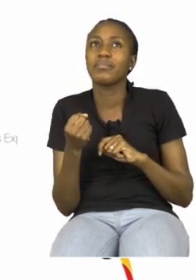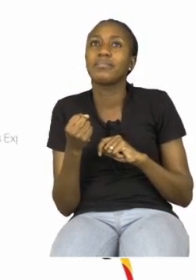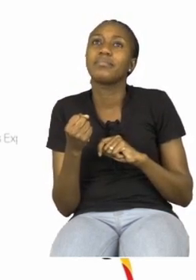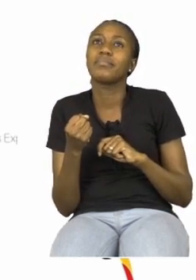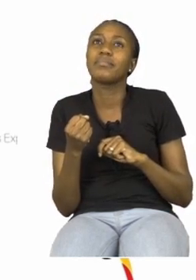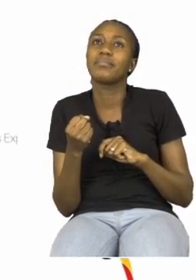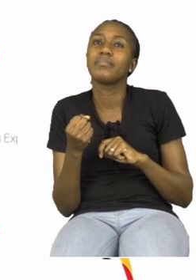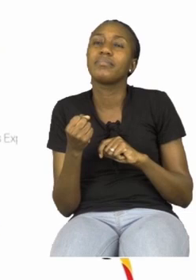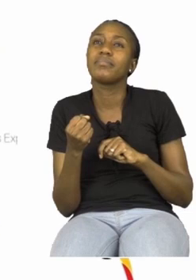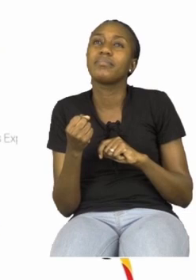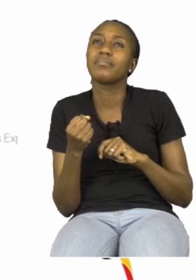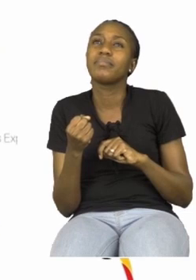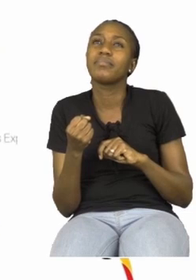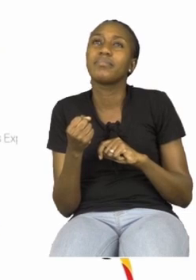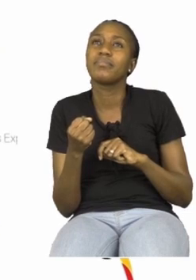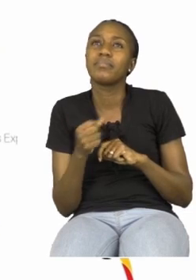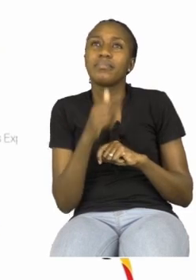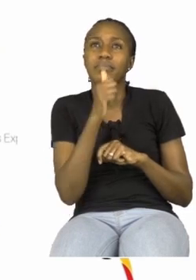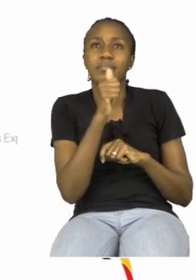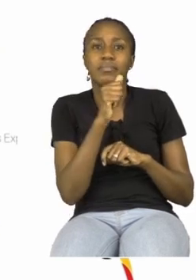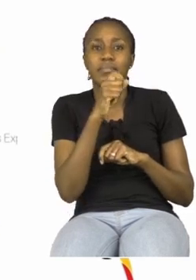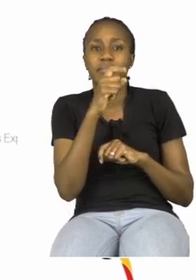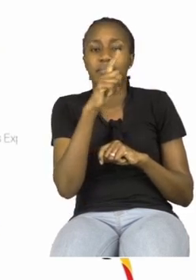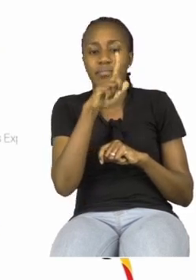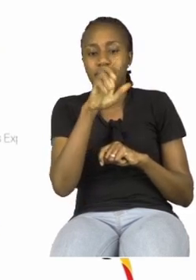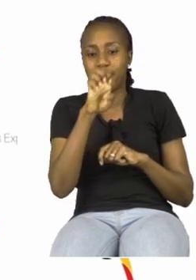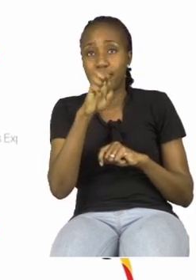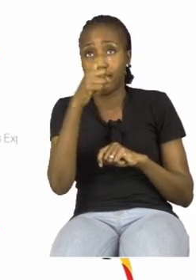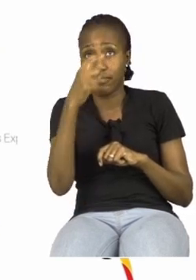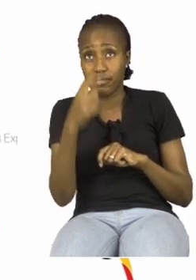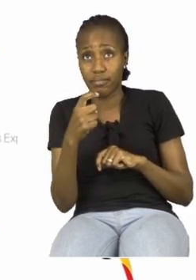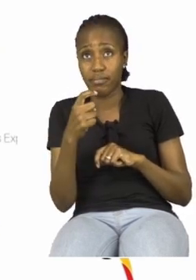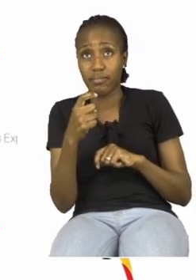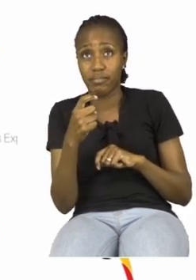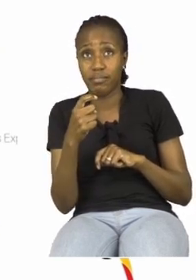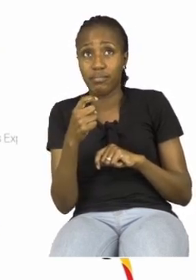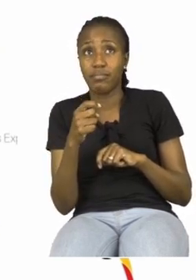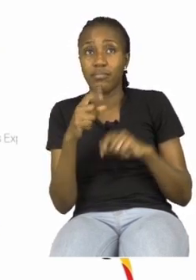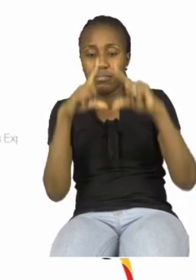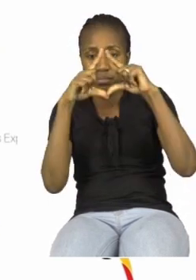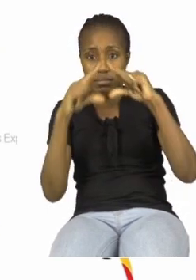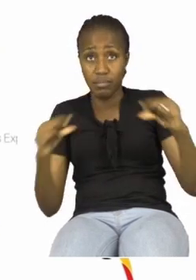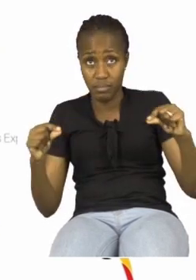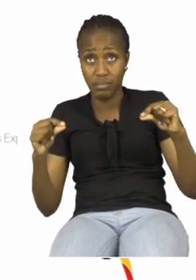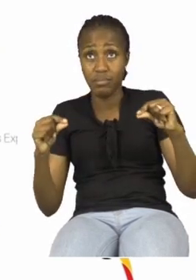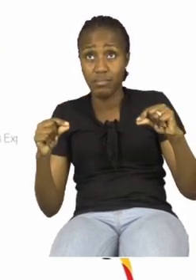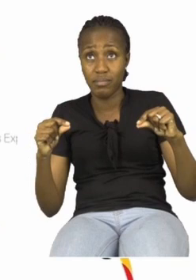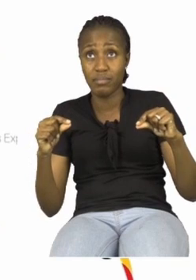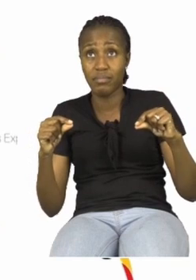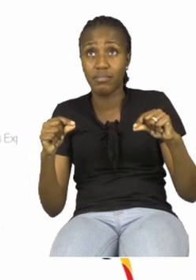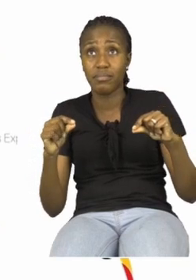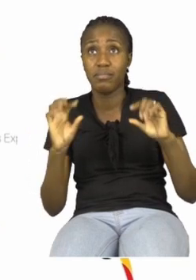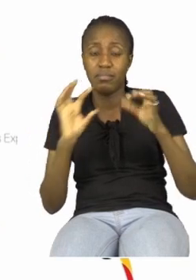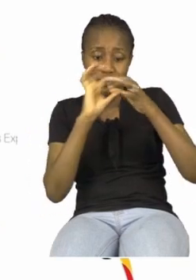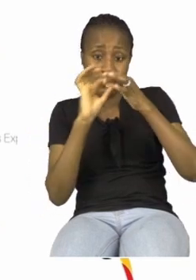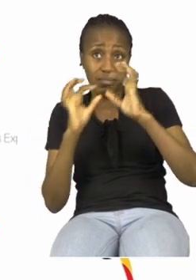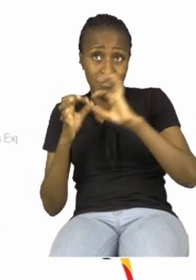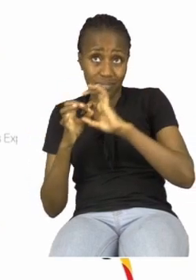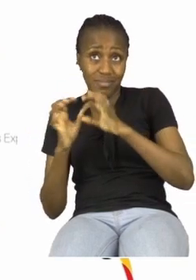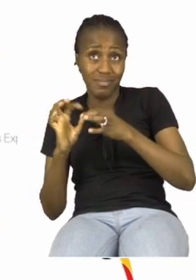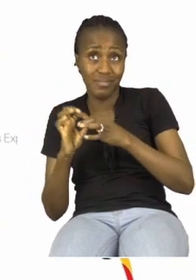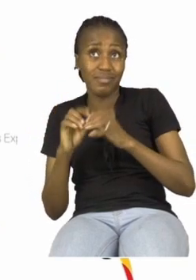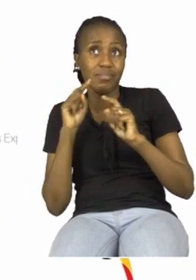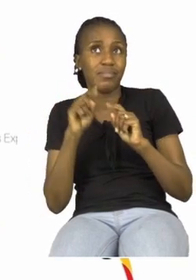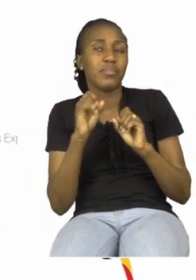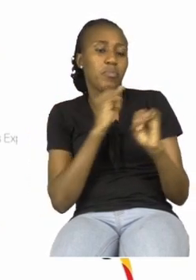that, of course, is Alex Miller. Alex was at the Tokyo Olympic Games, the recently ended Tokyo Olympic Games. So we brought him in studio